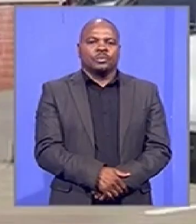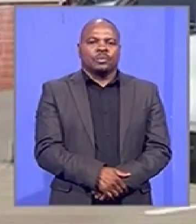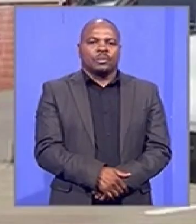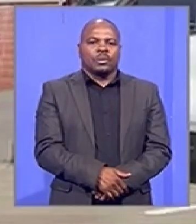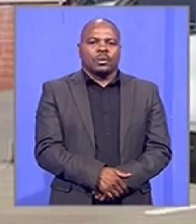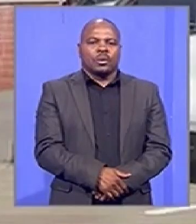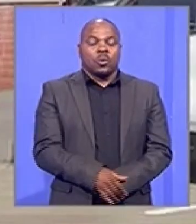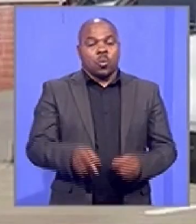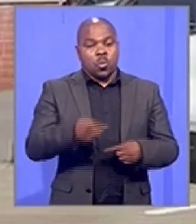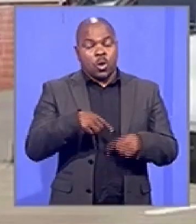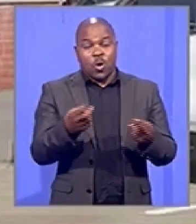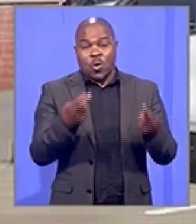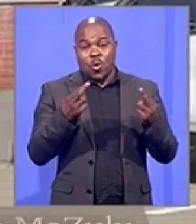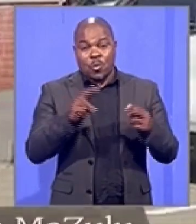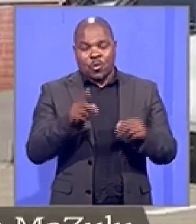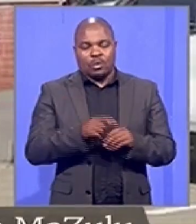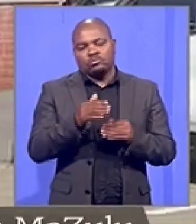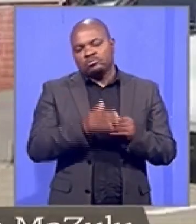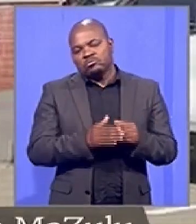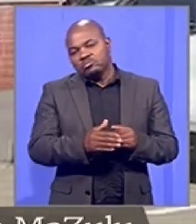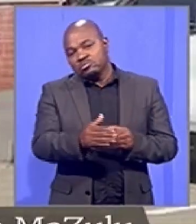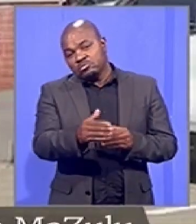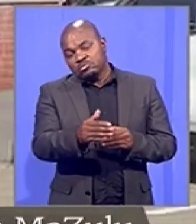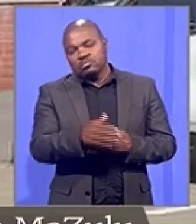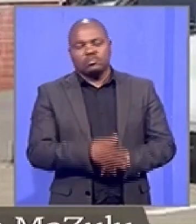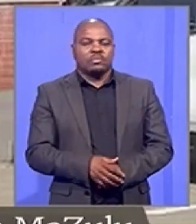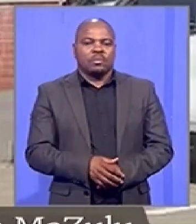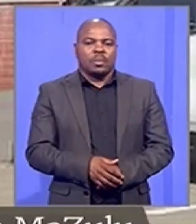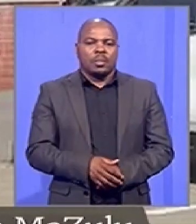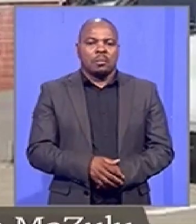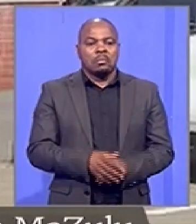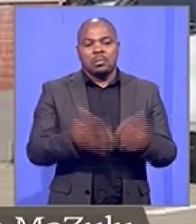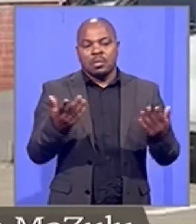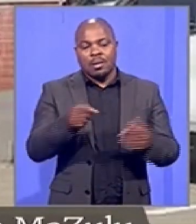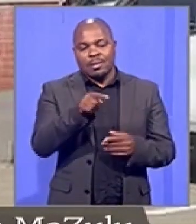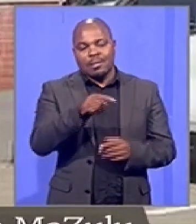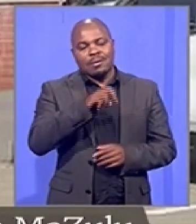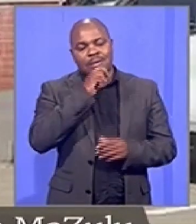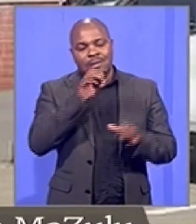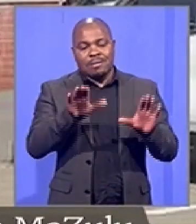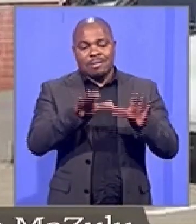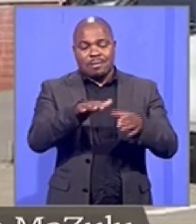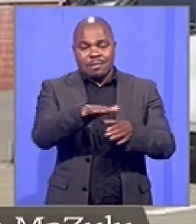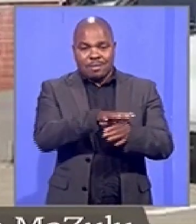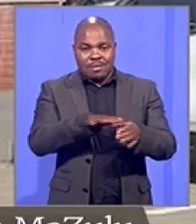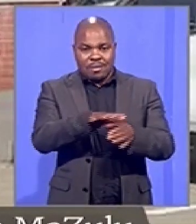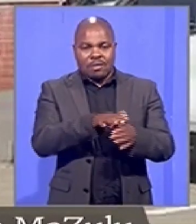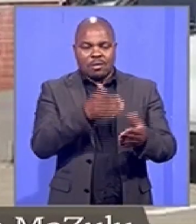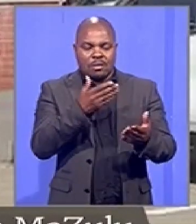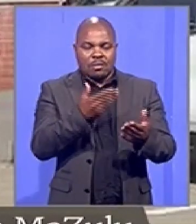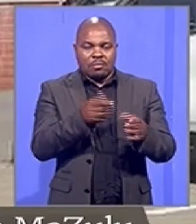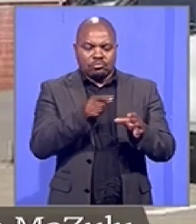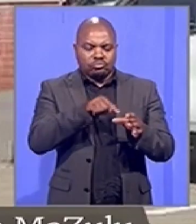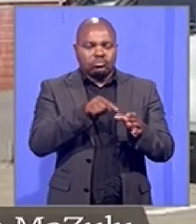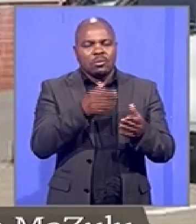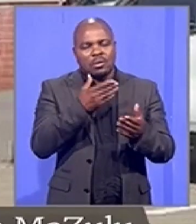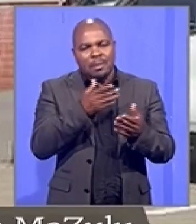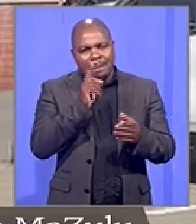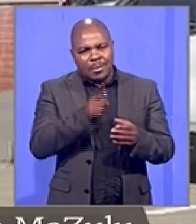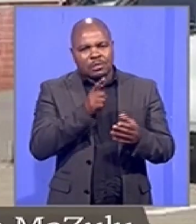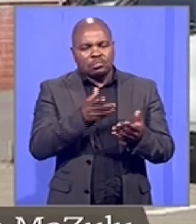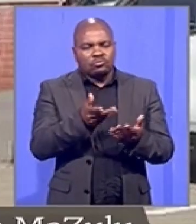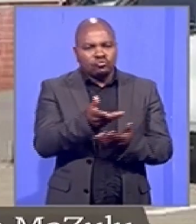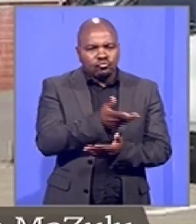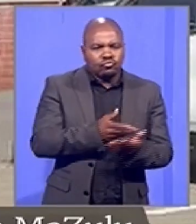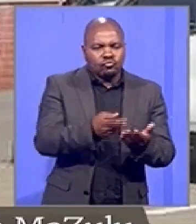What we hope for as a way forward is that the rural household with these 12 or 13 houses should be able